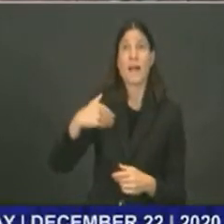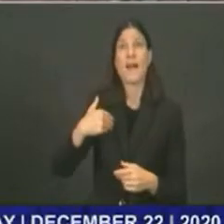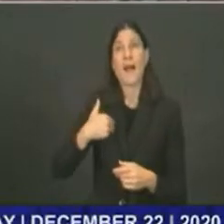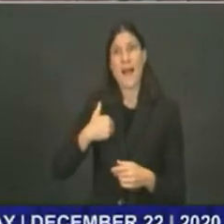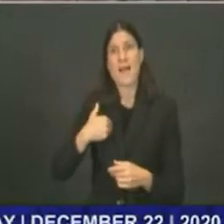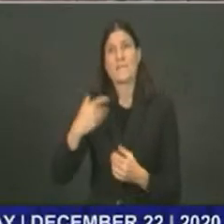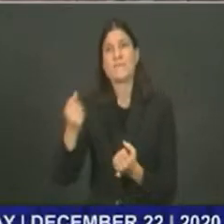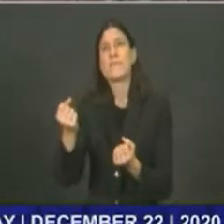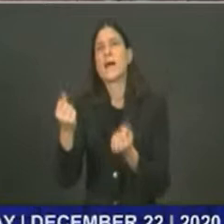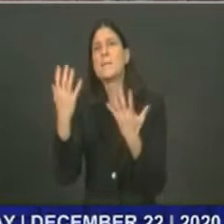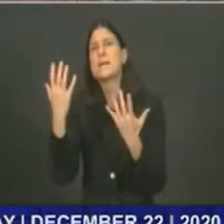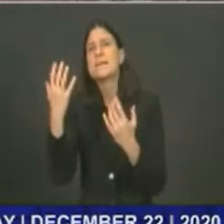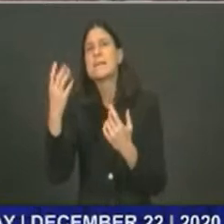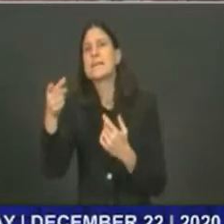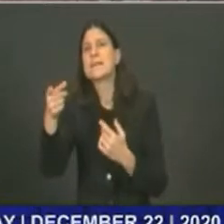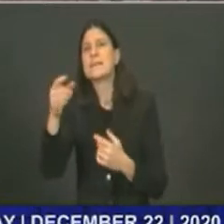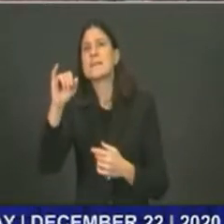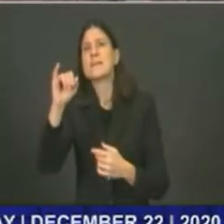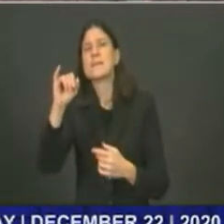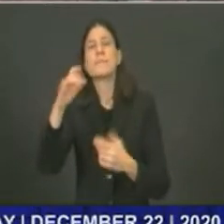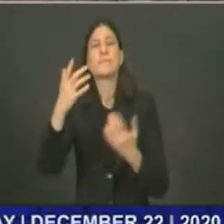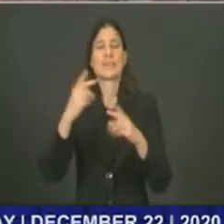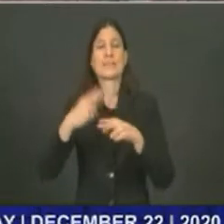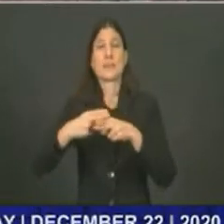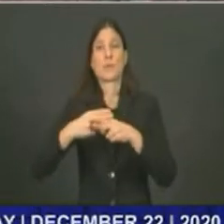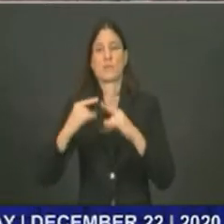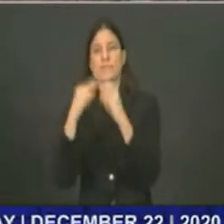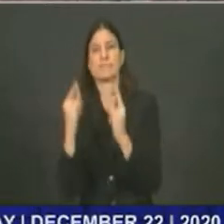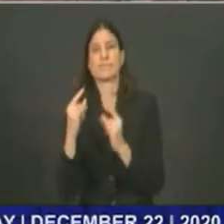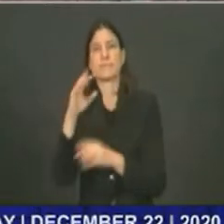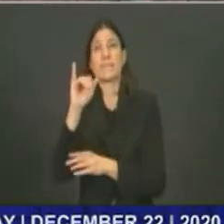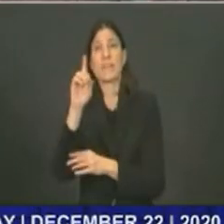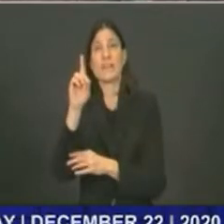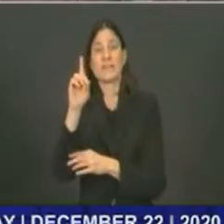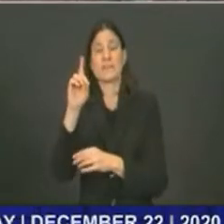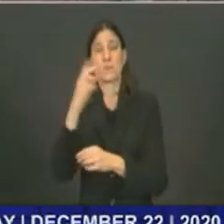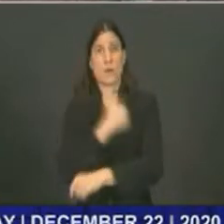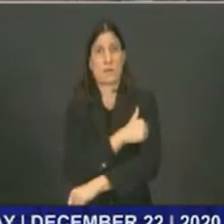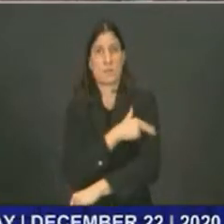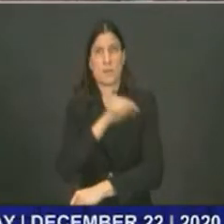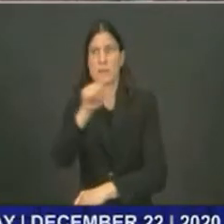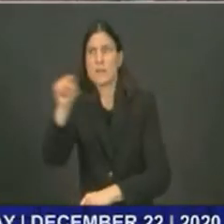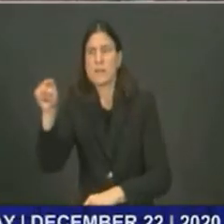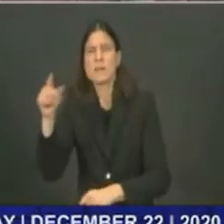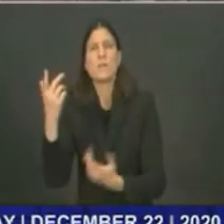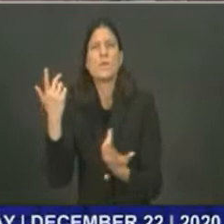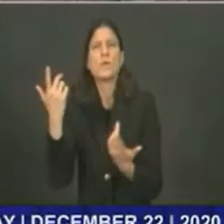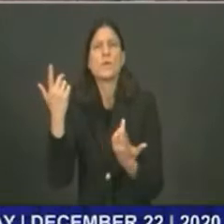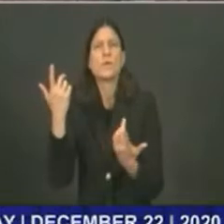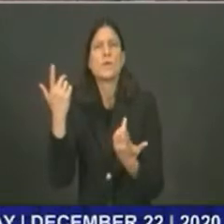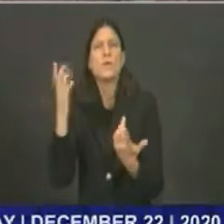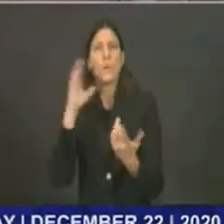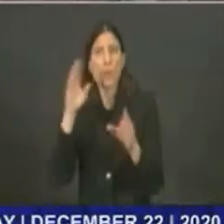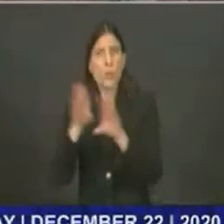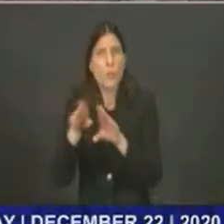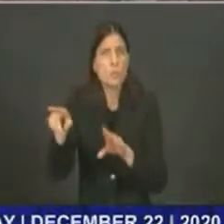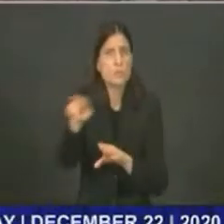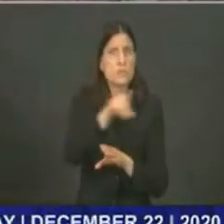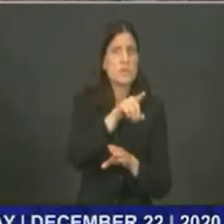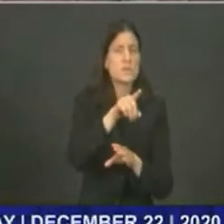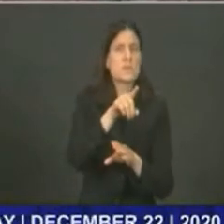that declining? Is there an opportunity maybe even to close one of them? And the second